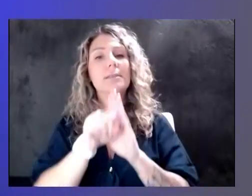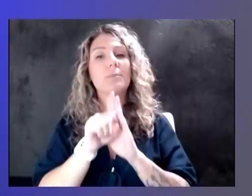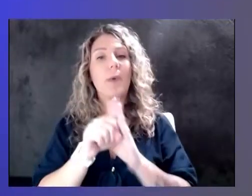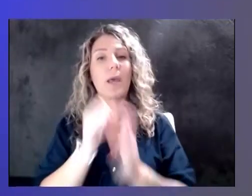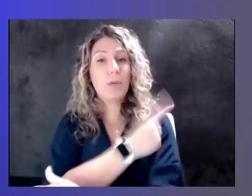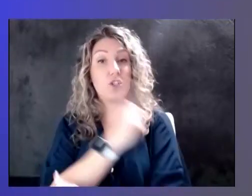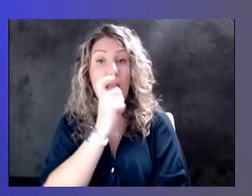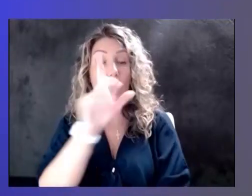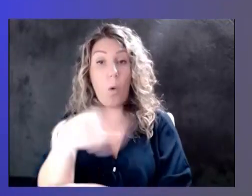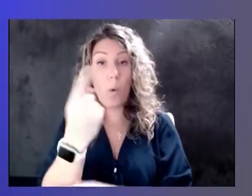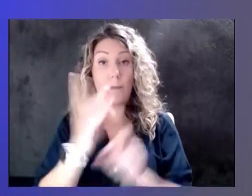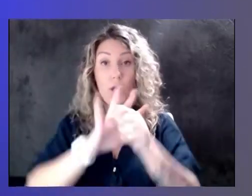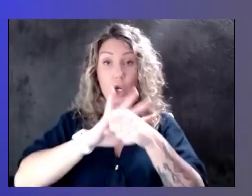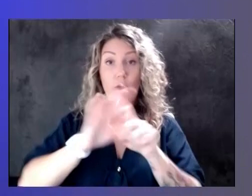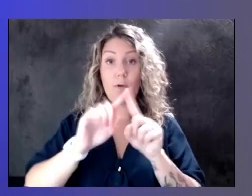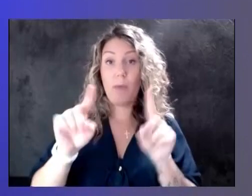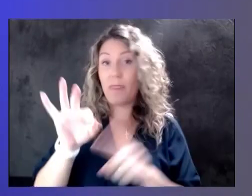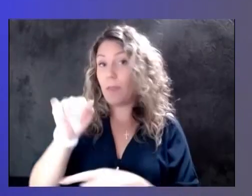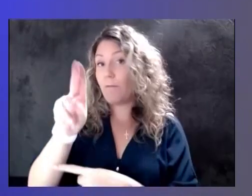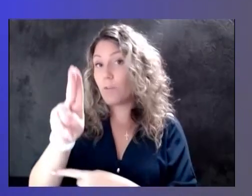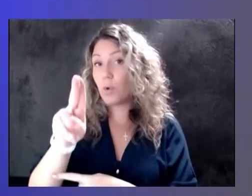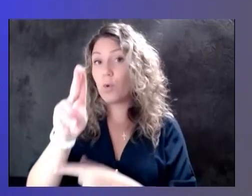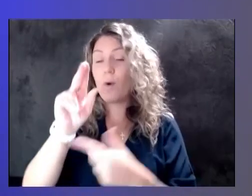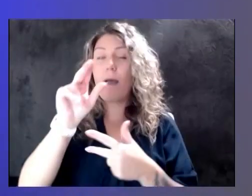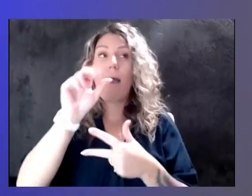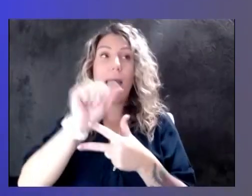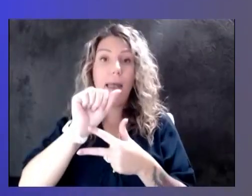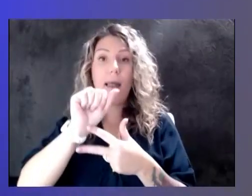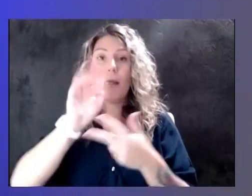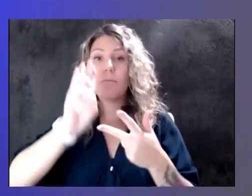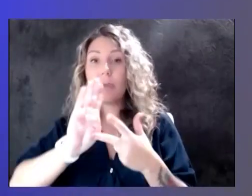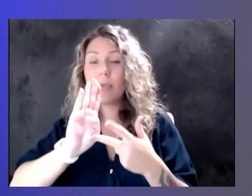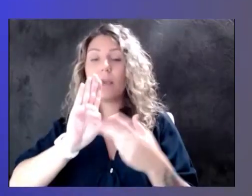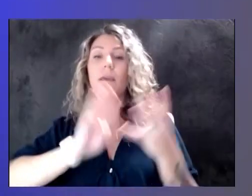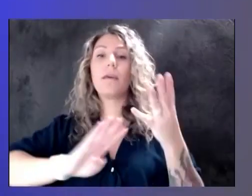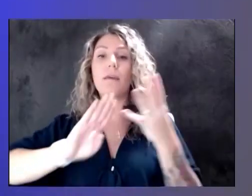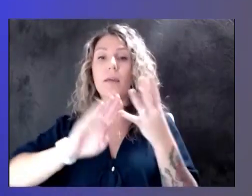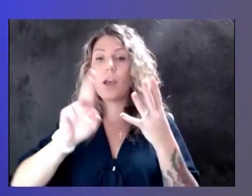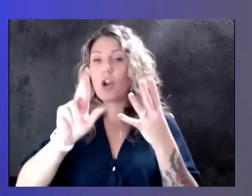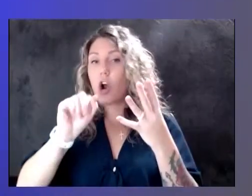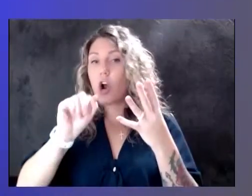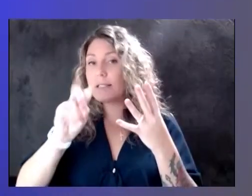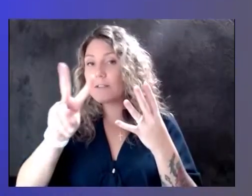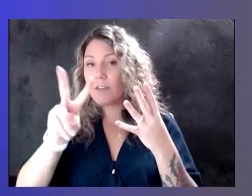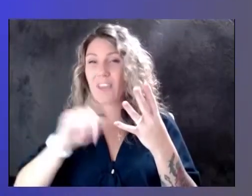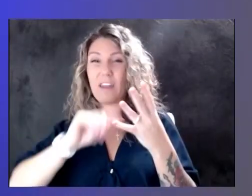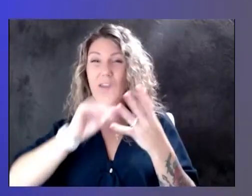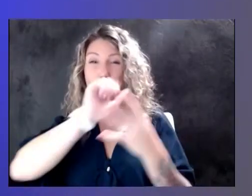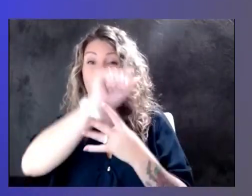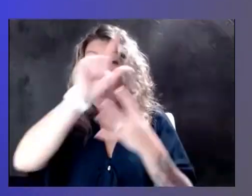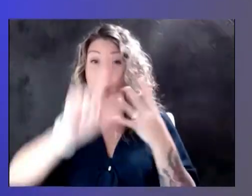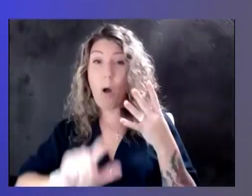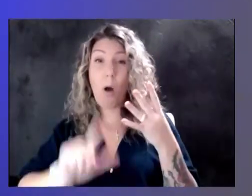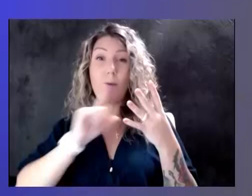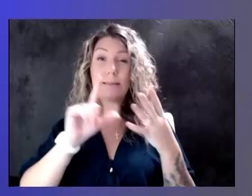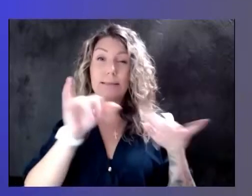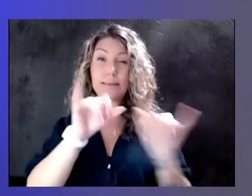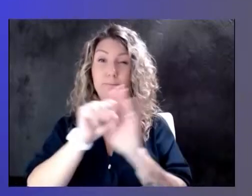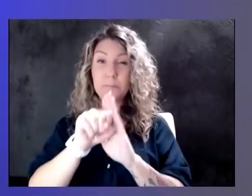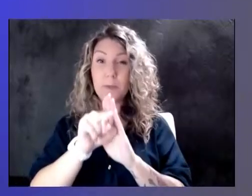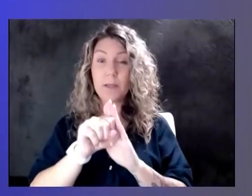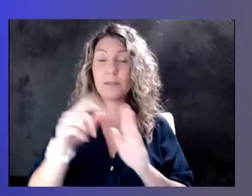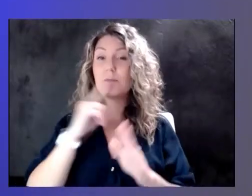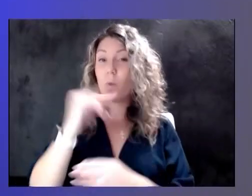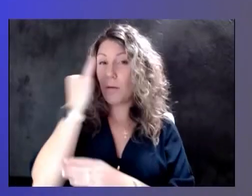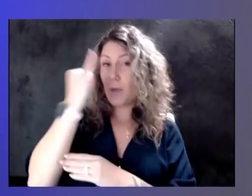but also for influenza A, influenza B, and RSV, because they all just look very similar. So I imagine that was what happened. The laboratory